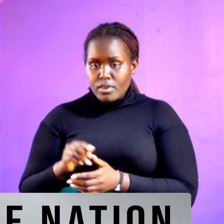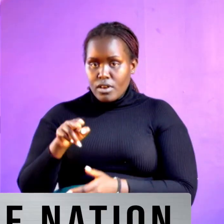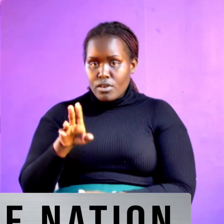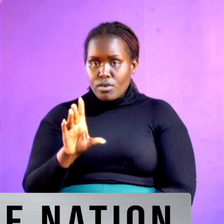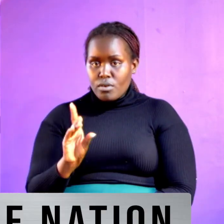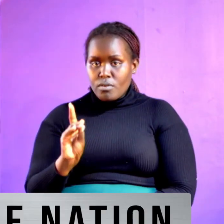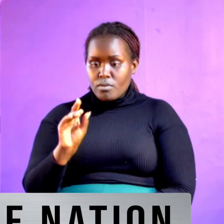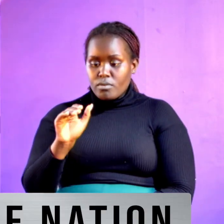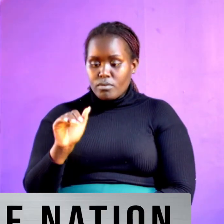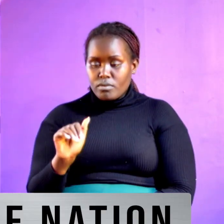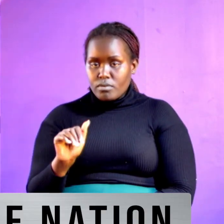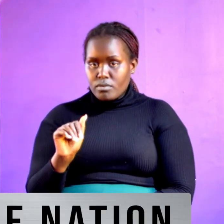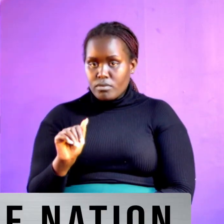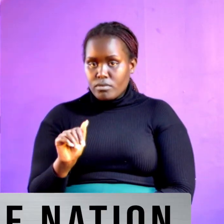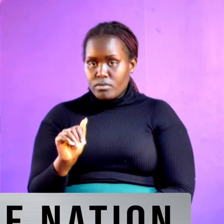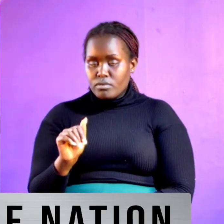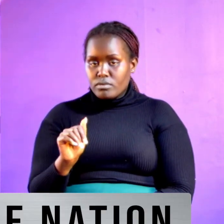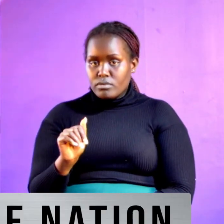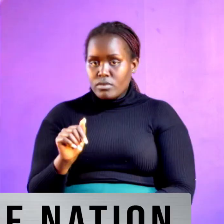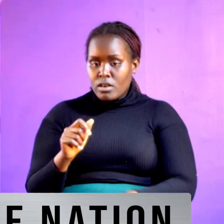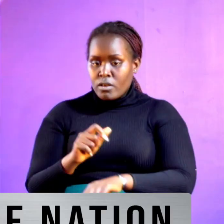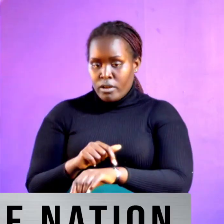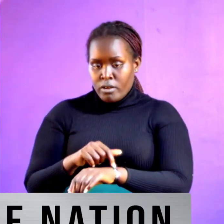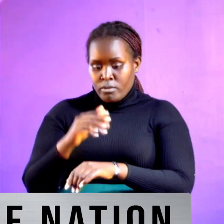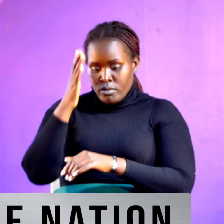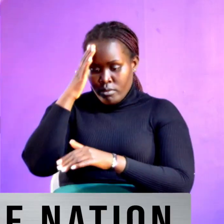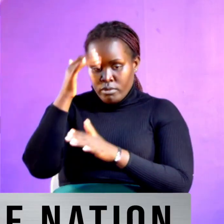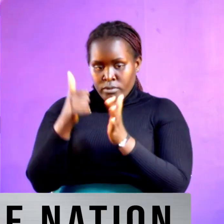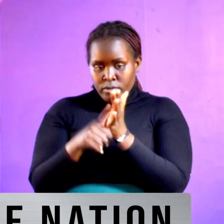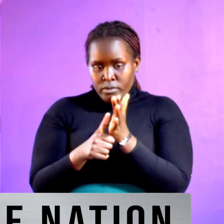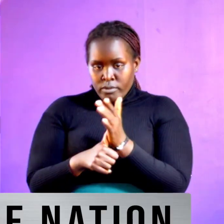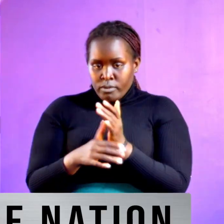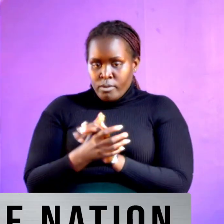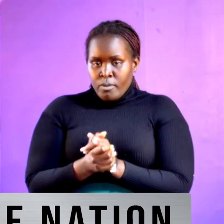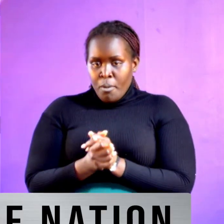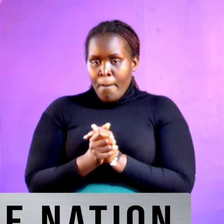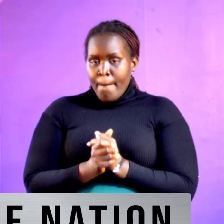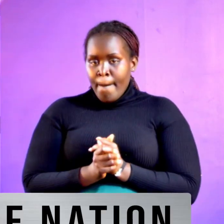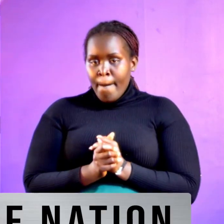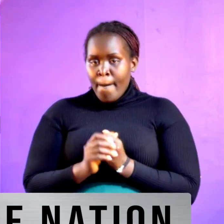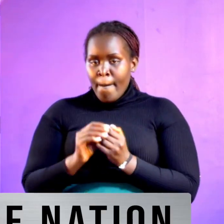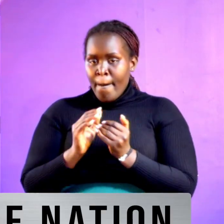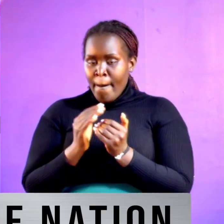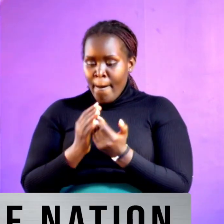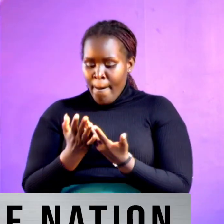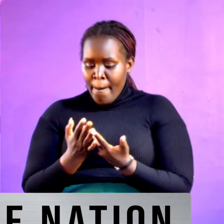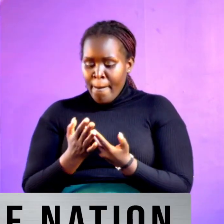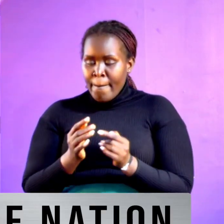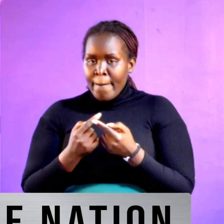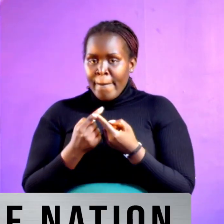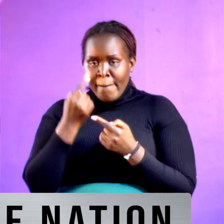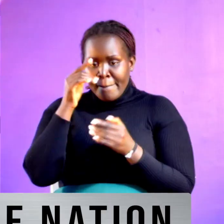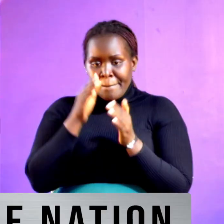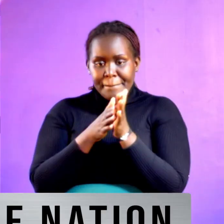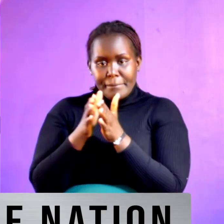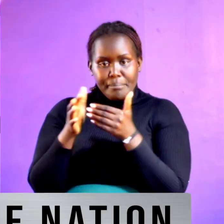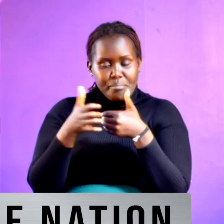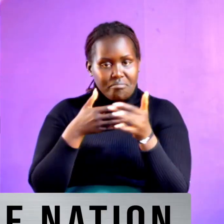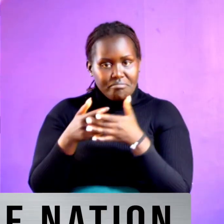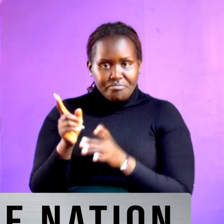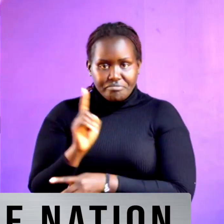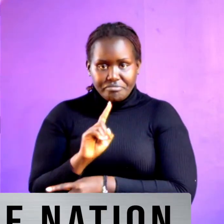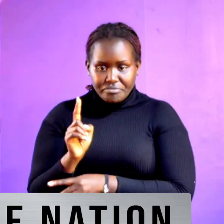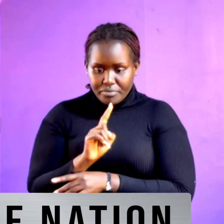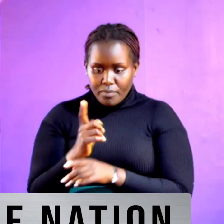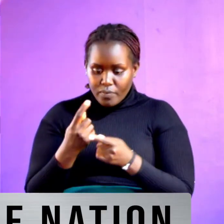UDA, you know, when you are diagnosing a problem, you don't treat, you know, you don't treat the symptoms. You treat the cause. You know,